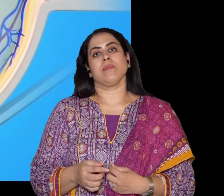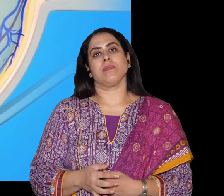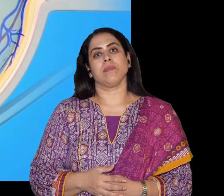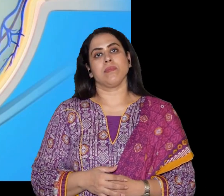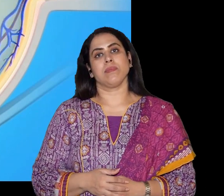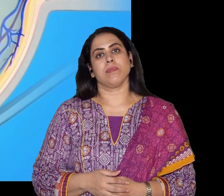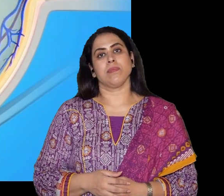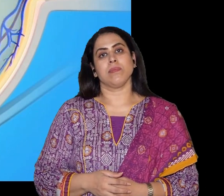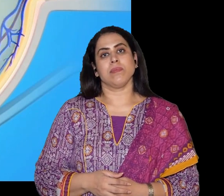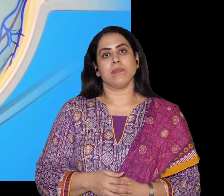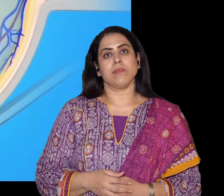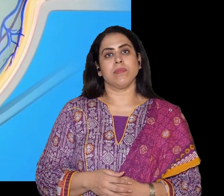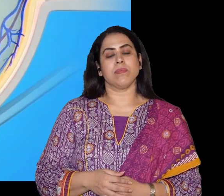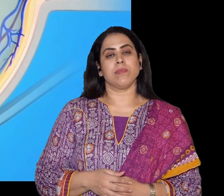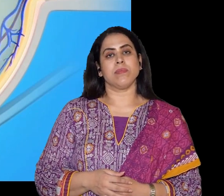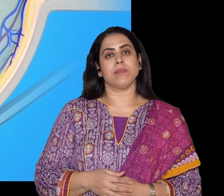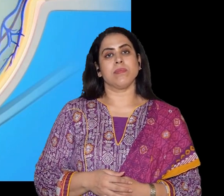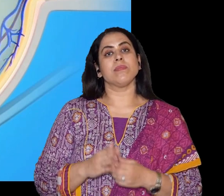treatments.